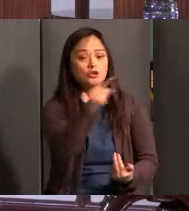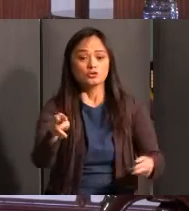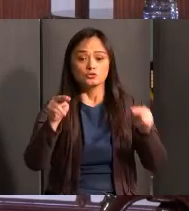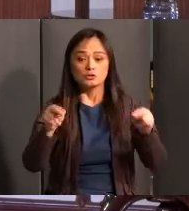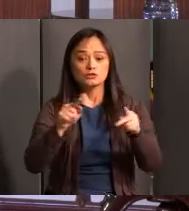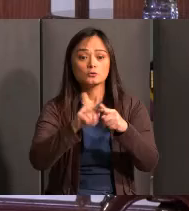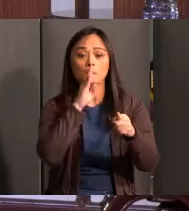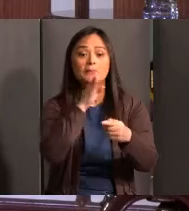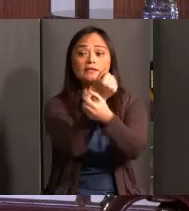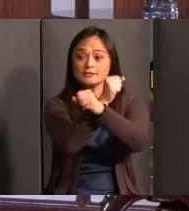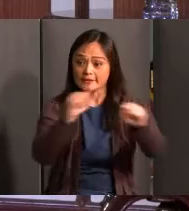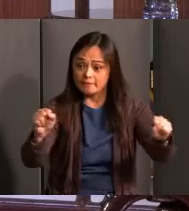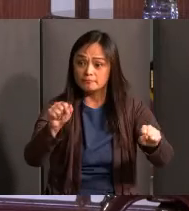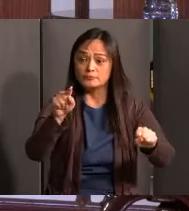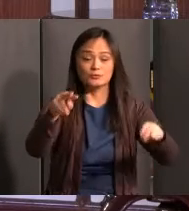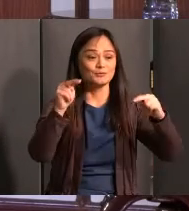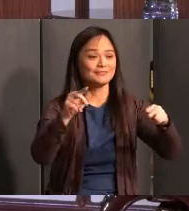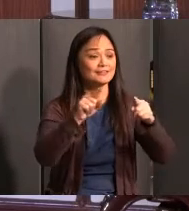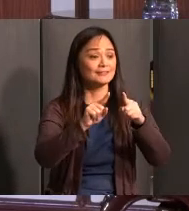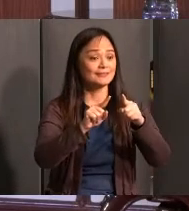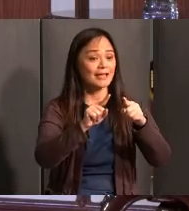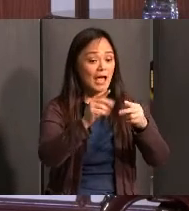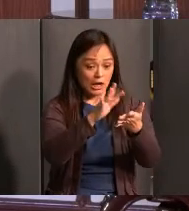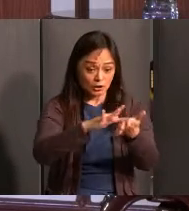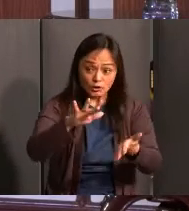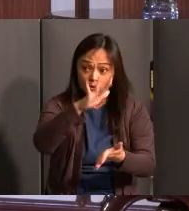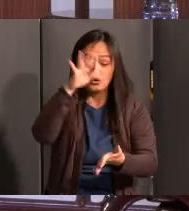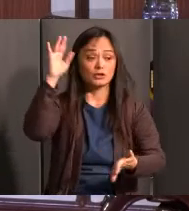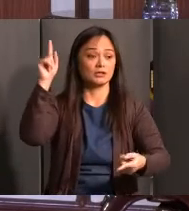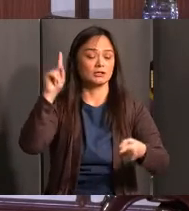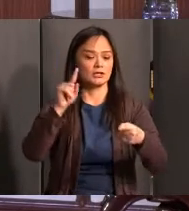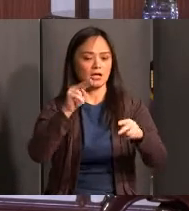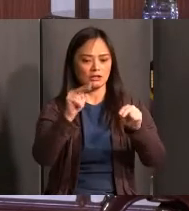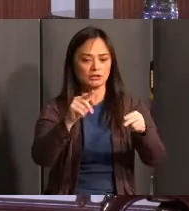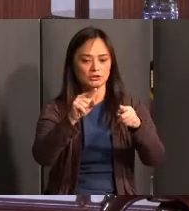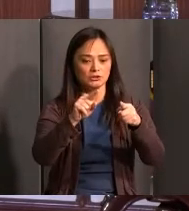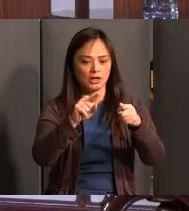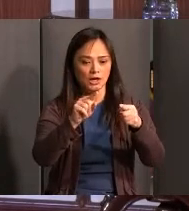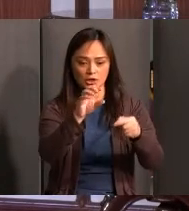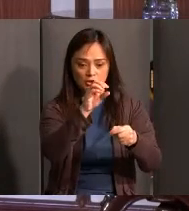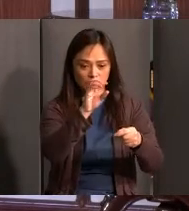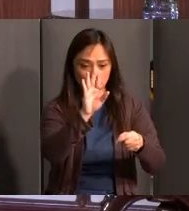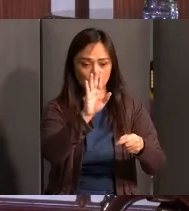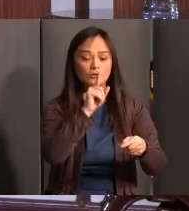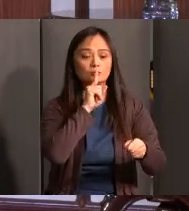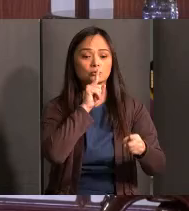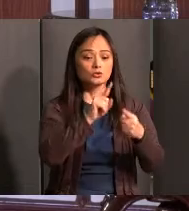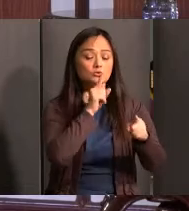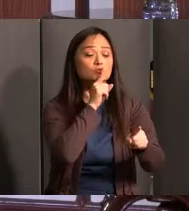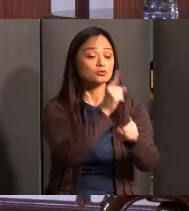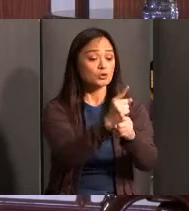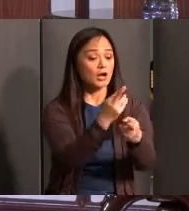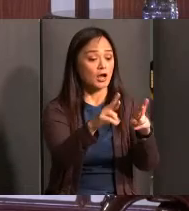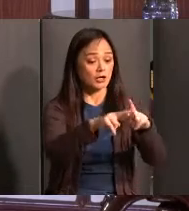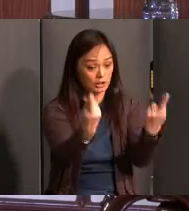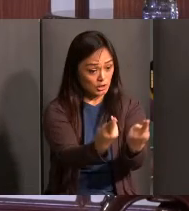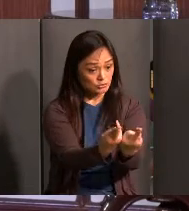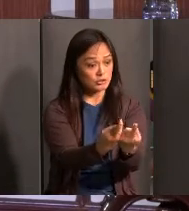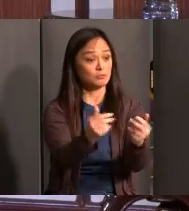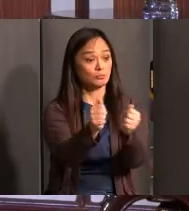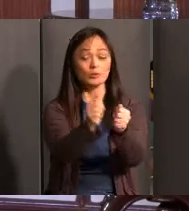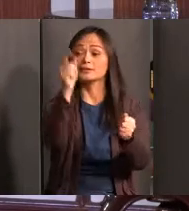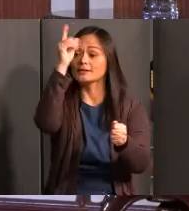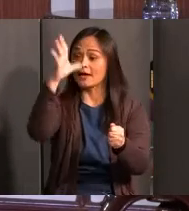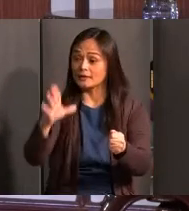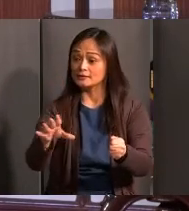sure of glory. Okay? You need to be sure of your relationship with God, with the Lord Jesus Christ. You need to